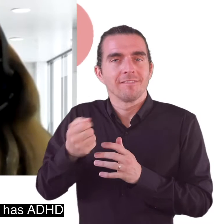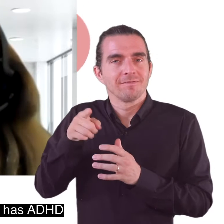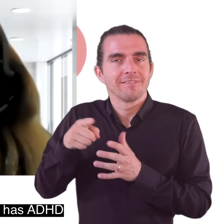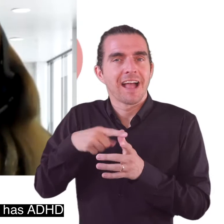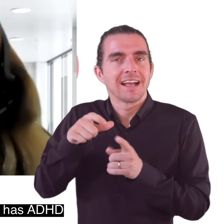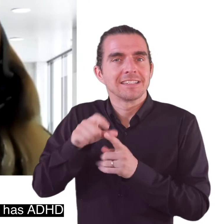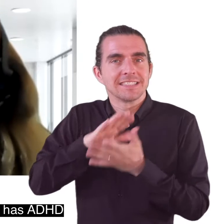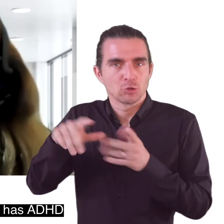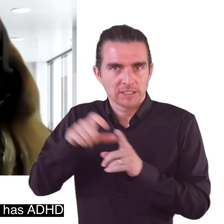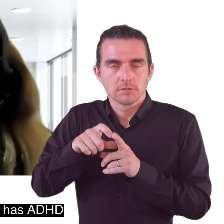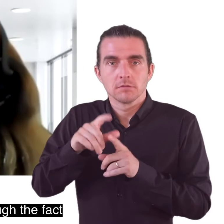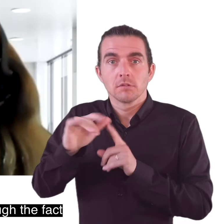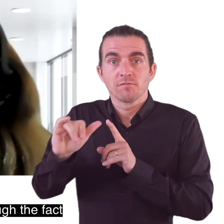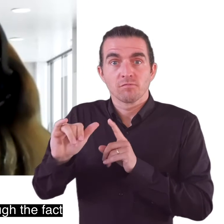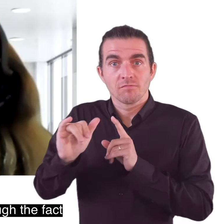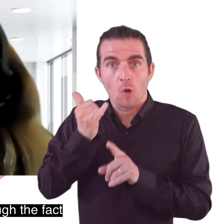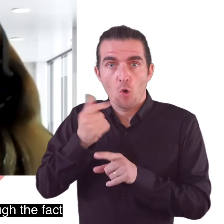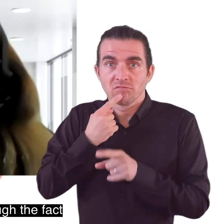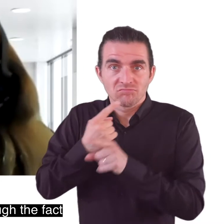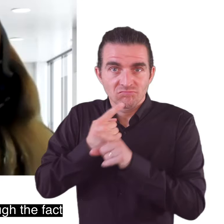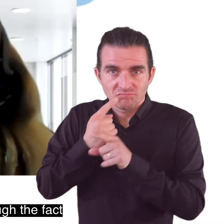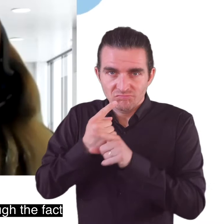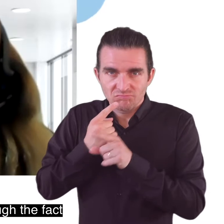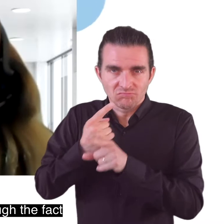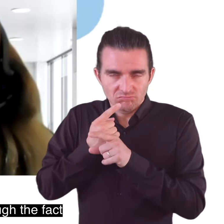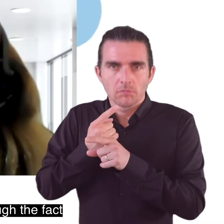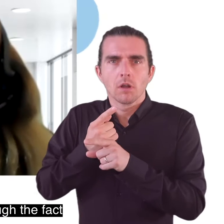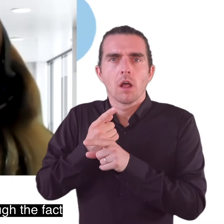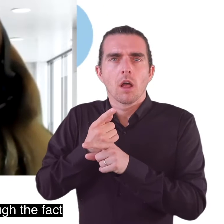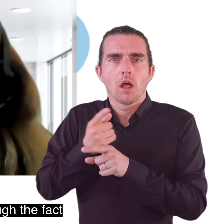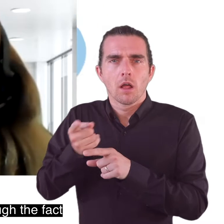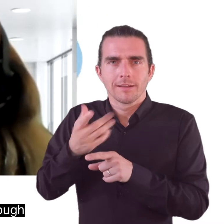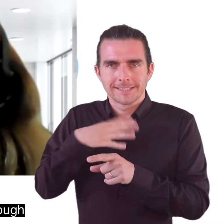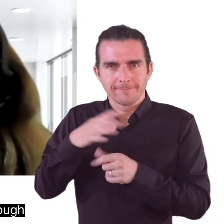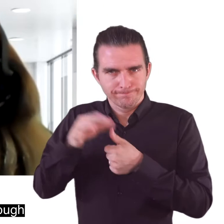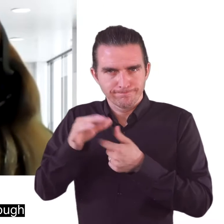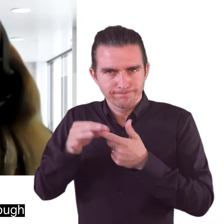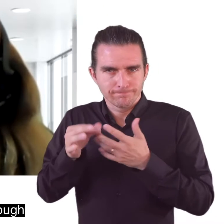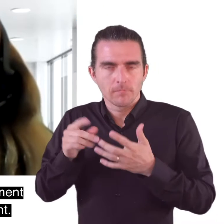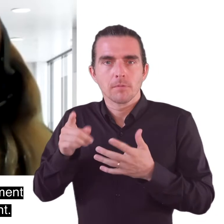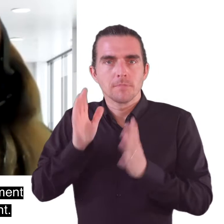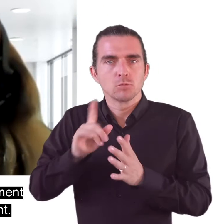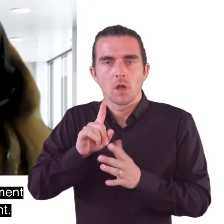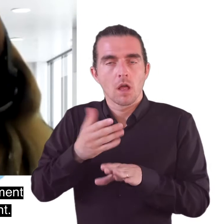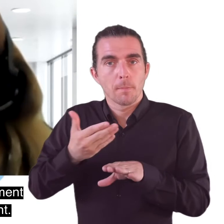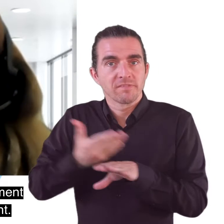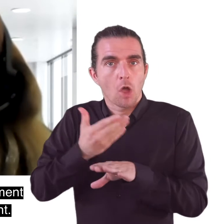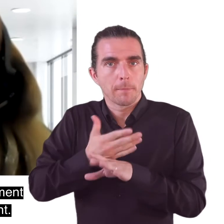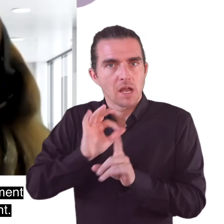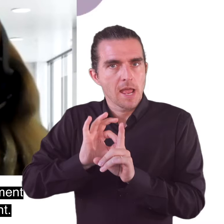has ADHD. And phoned up to talk me through the fact that they were going through a